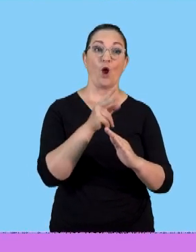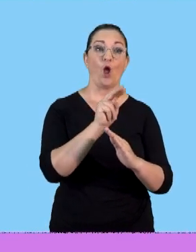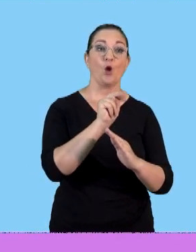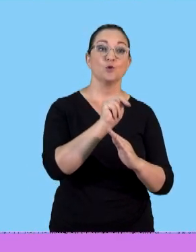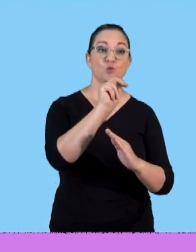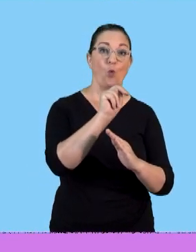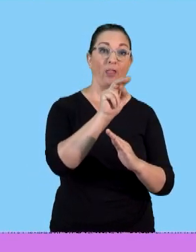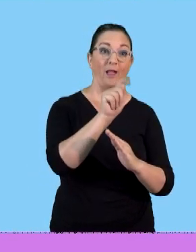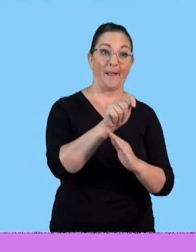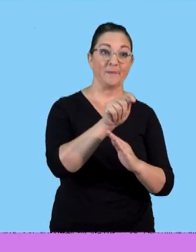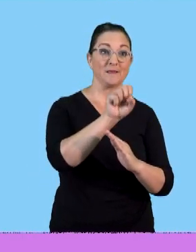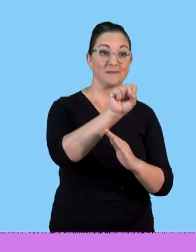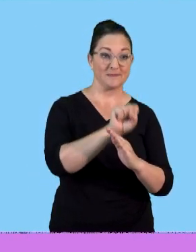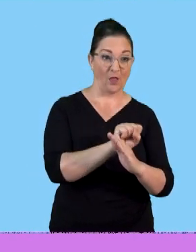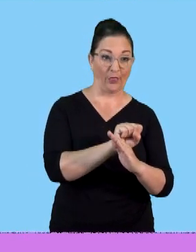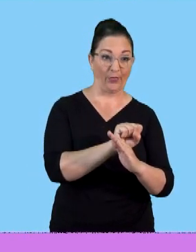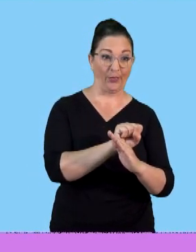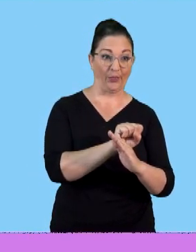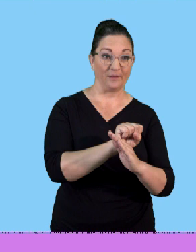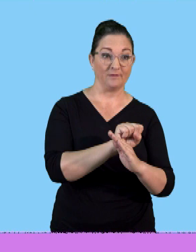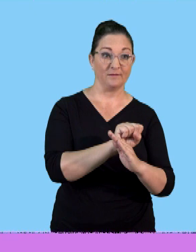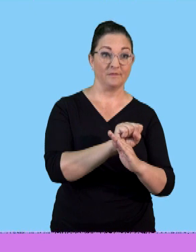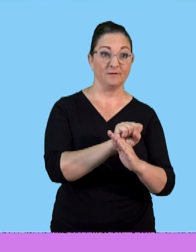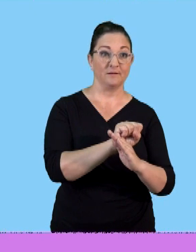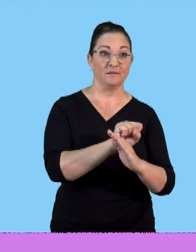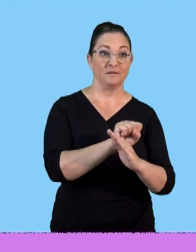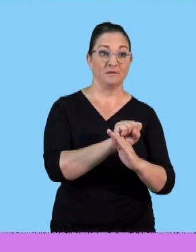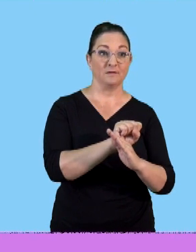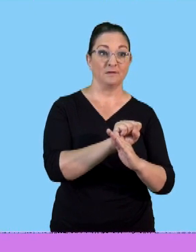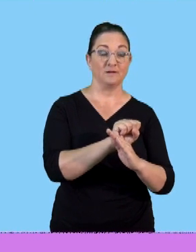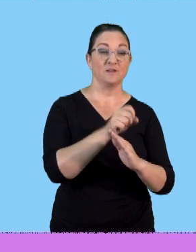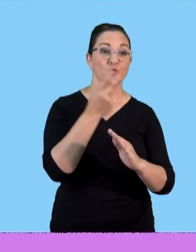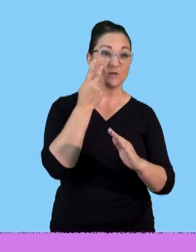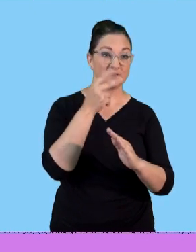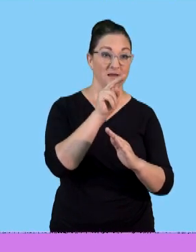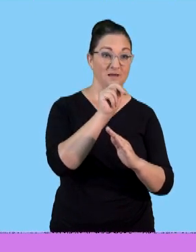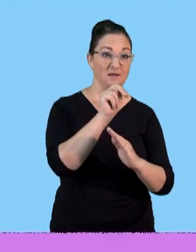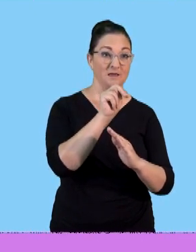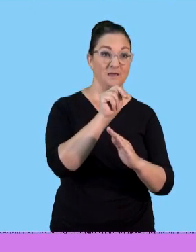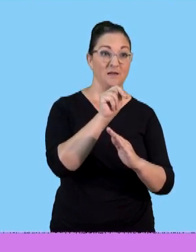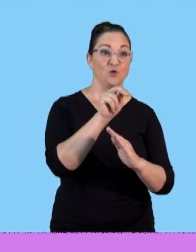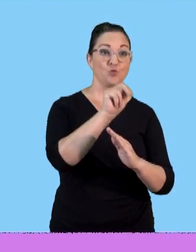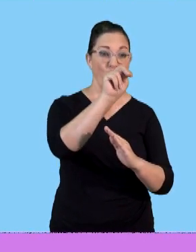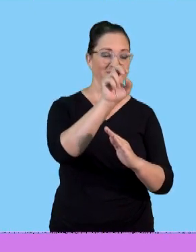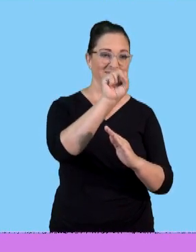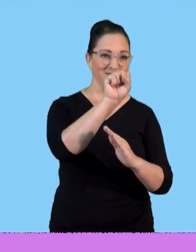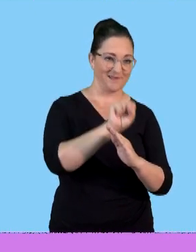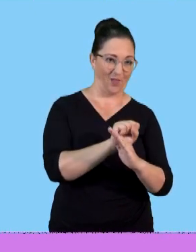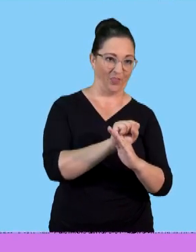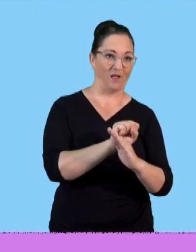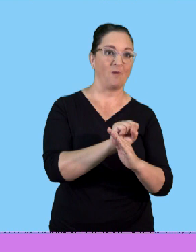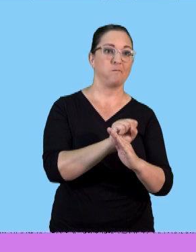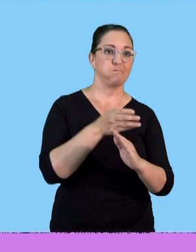is the Northern Cape? Here's the Northern Cape. So south means, if north is there, then it means south is here. Nah? So